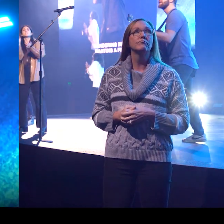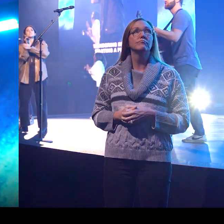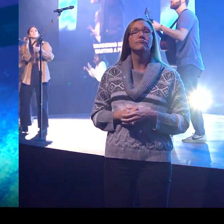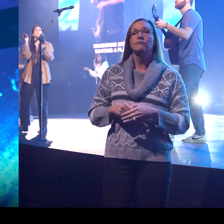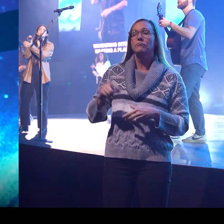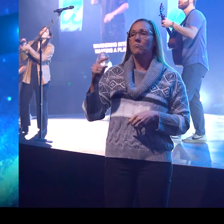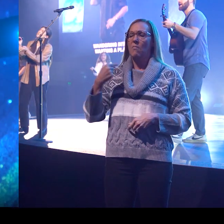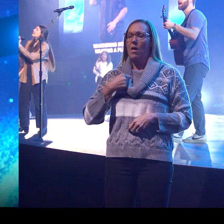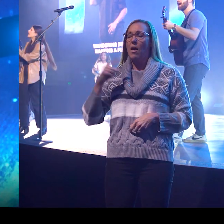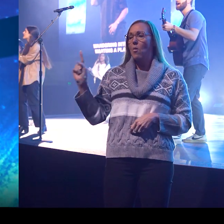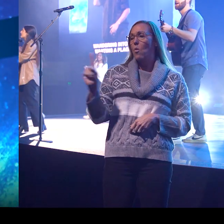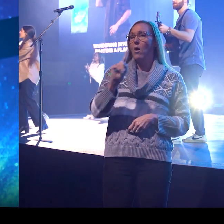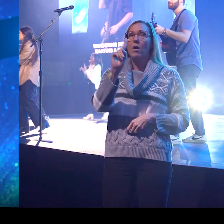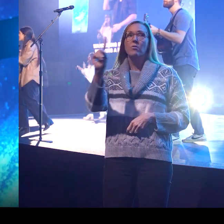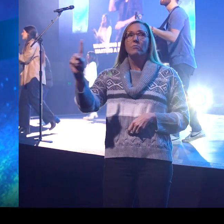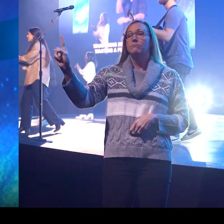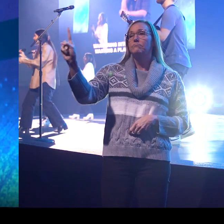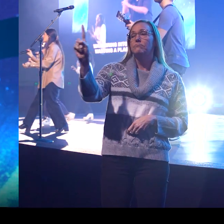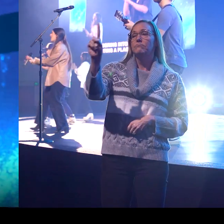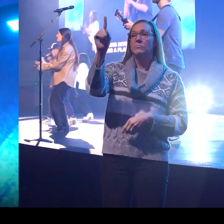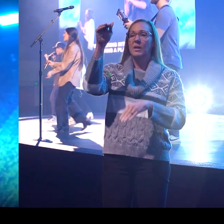Wandering into the night,